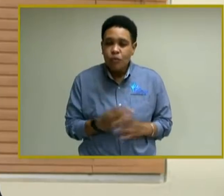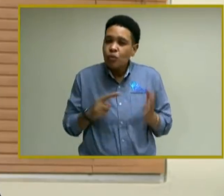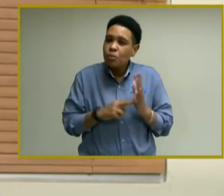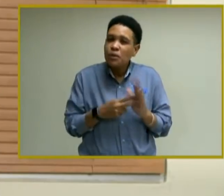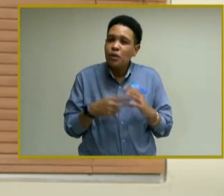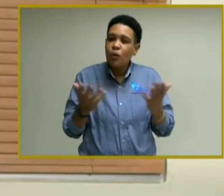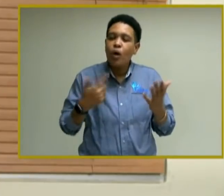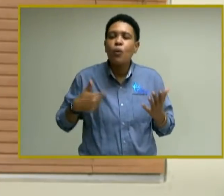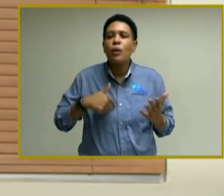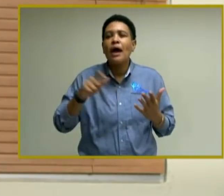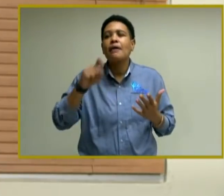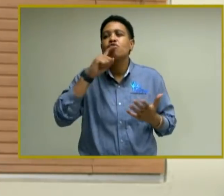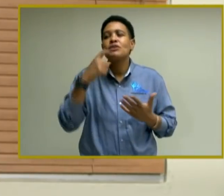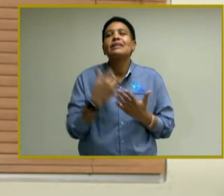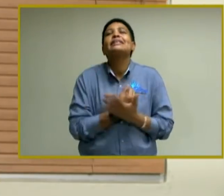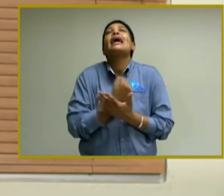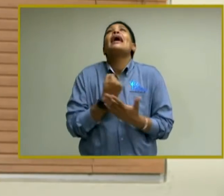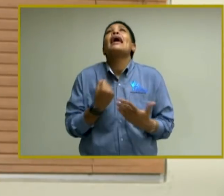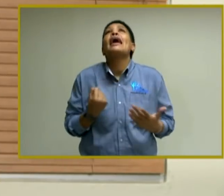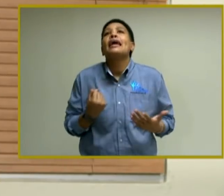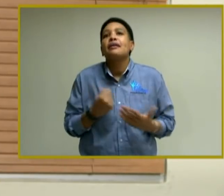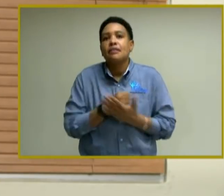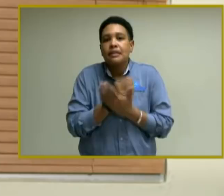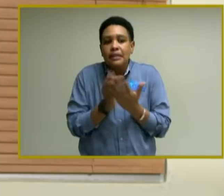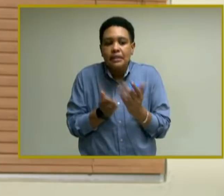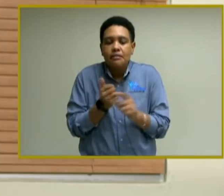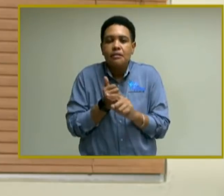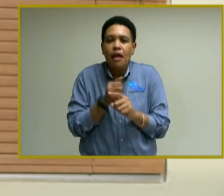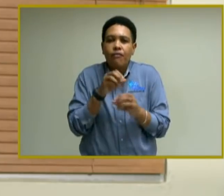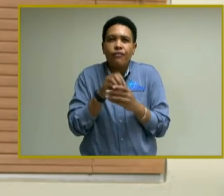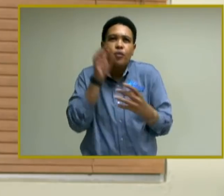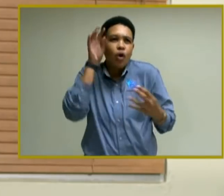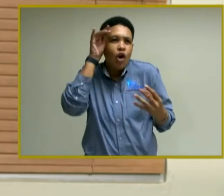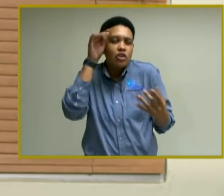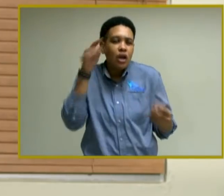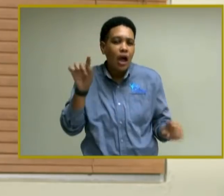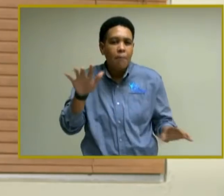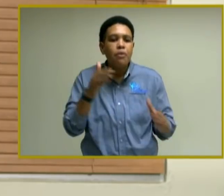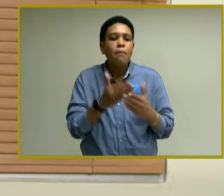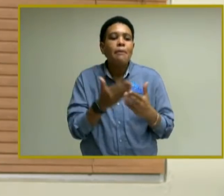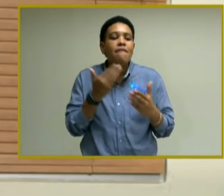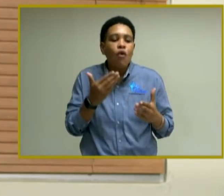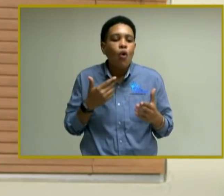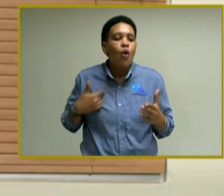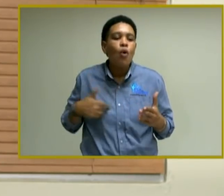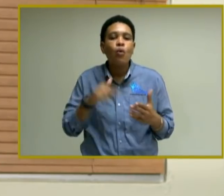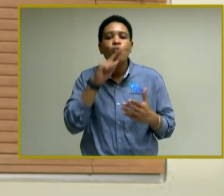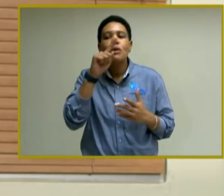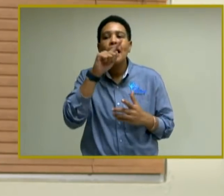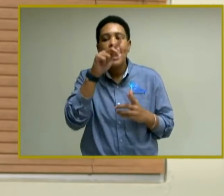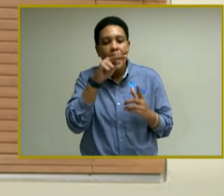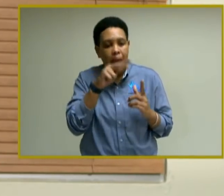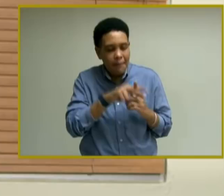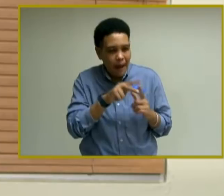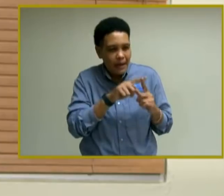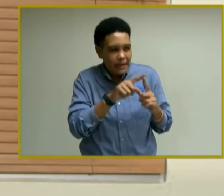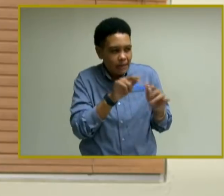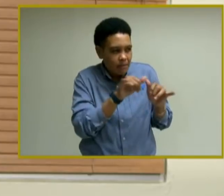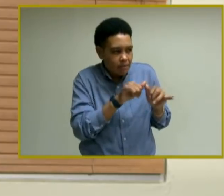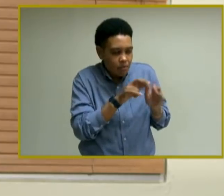therefore we have to take these into consideration before we apply the